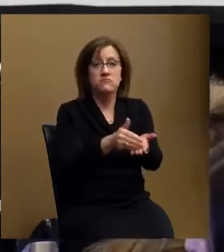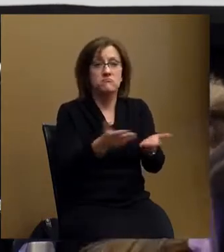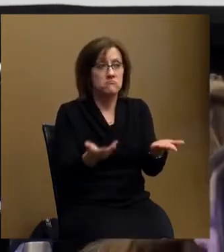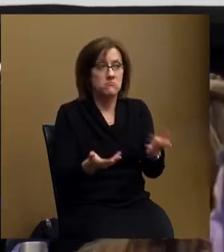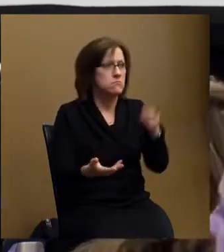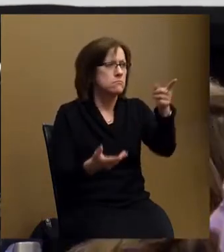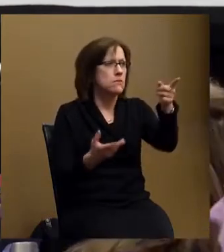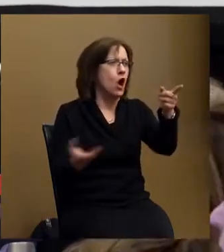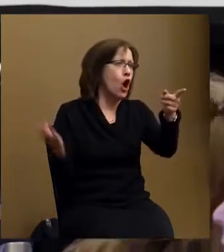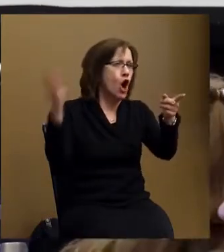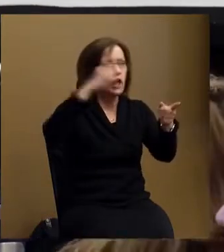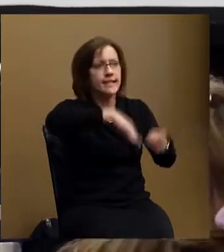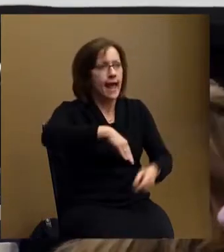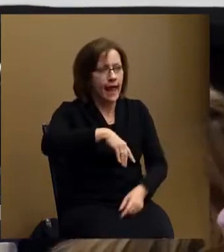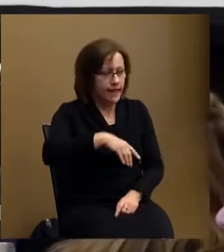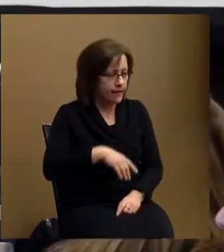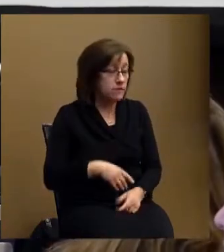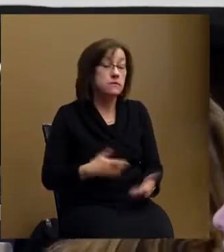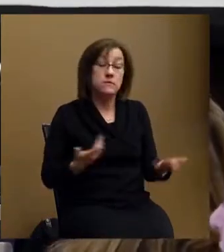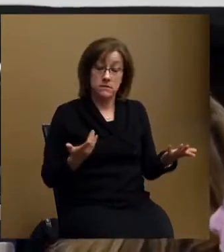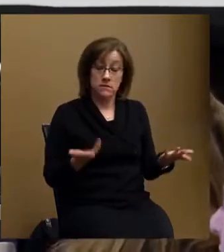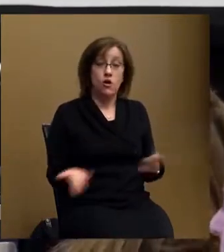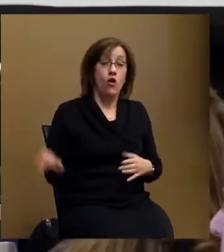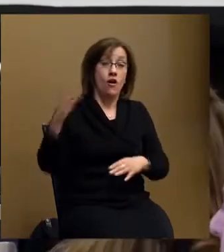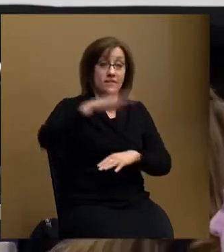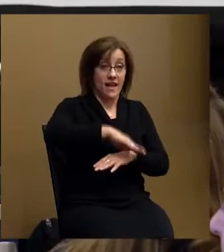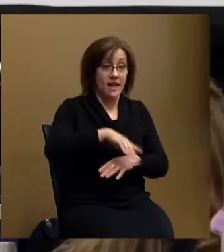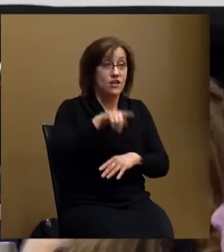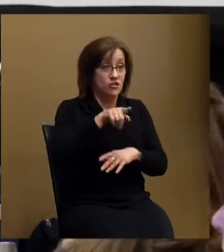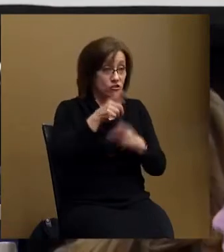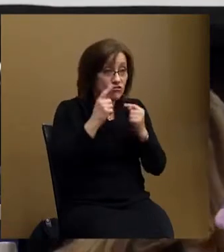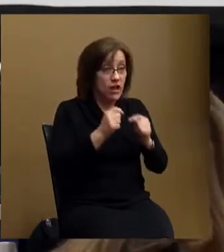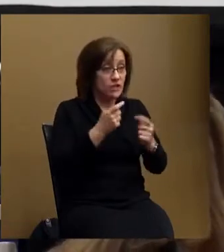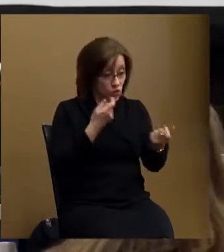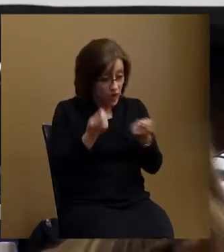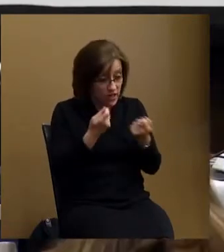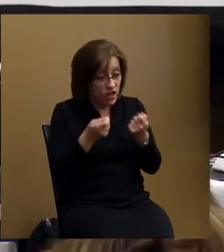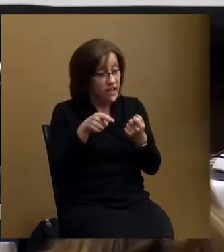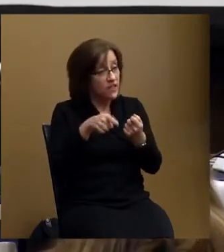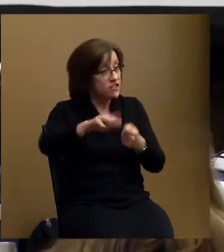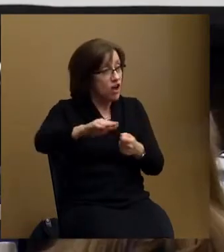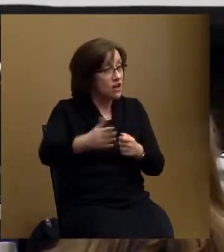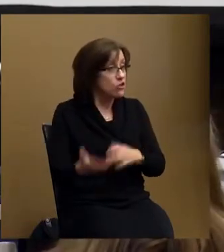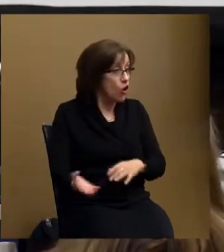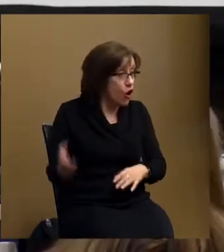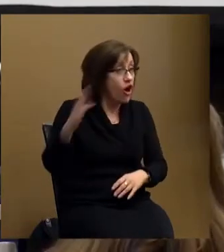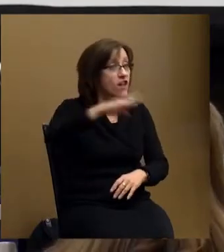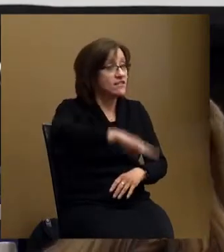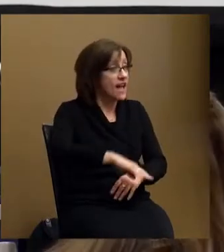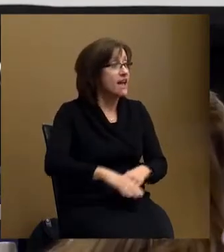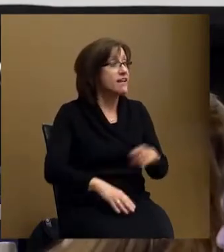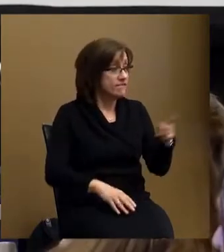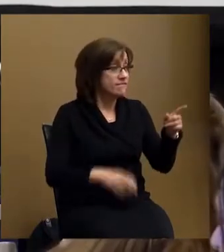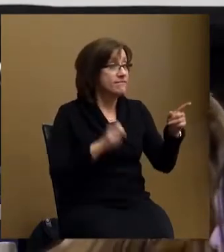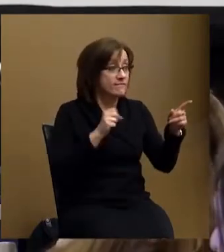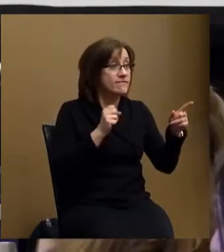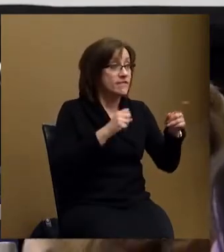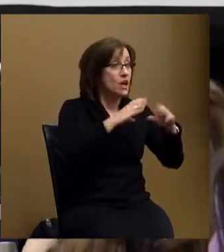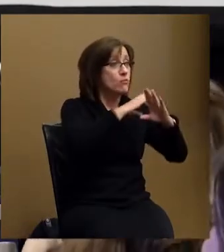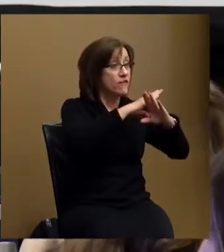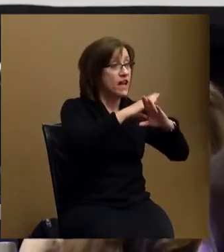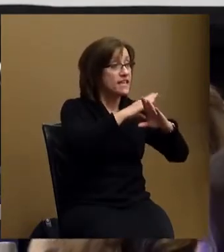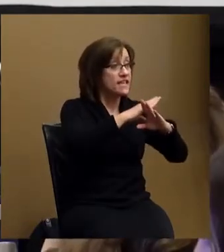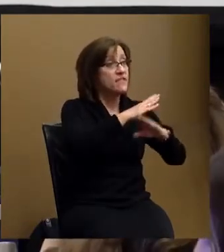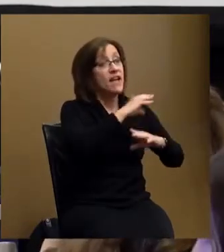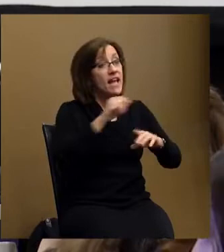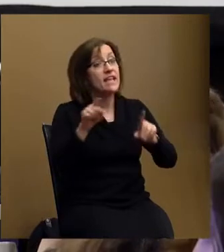All day. All day. So you are trying to regulate this child all day long? Preventative and as a